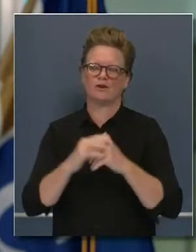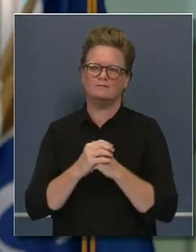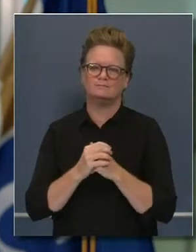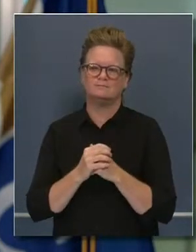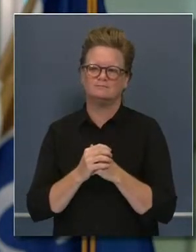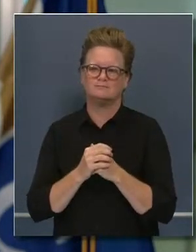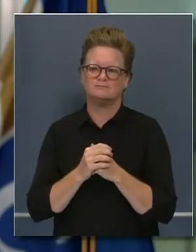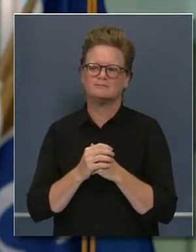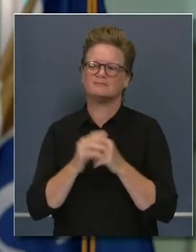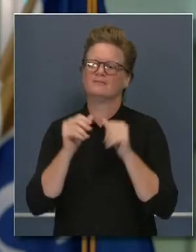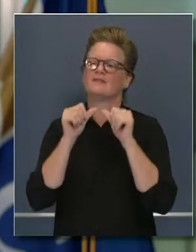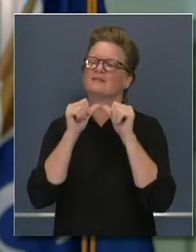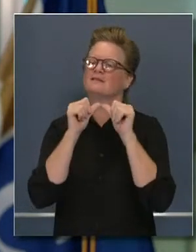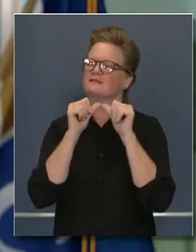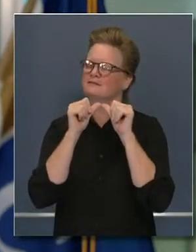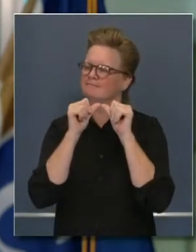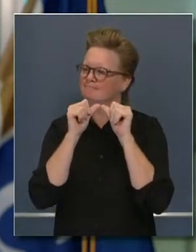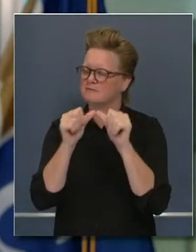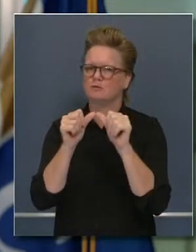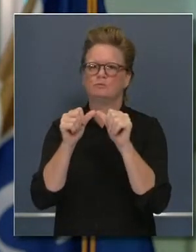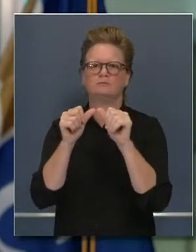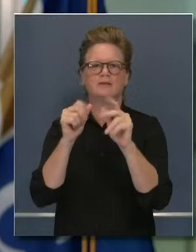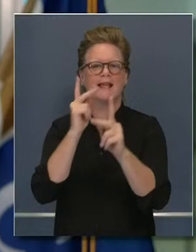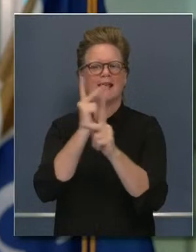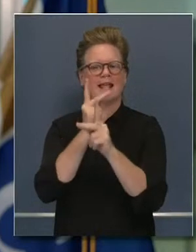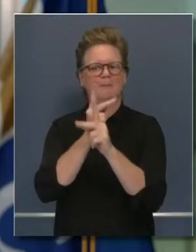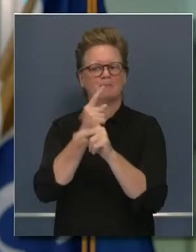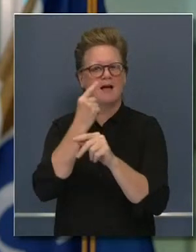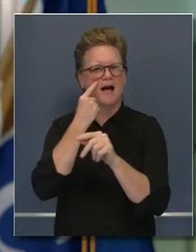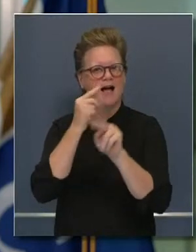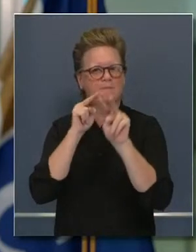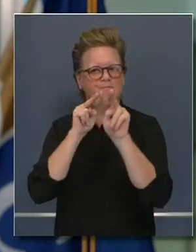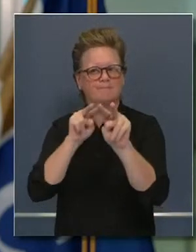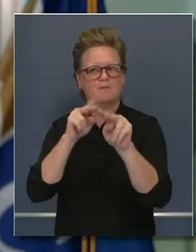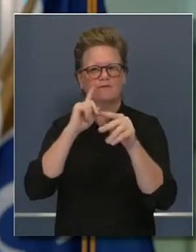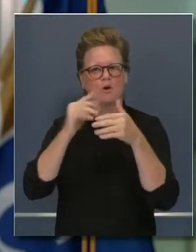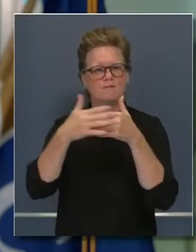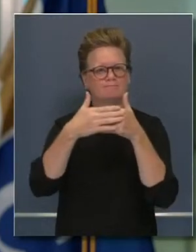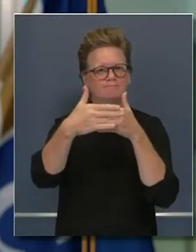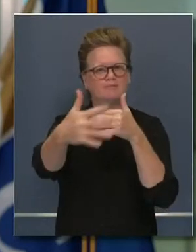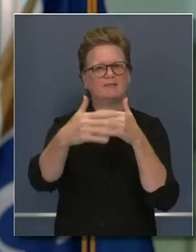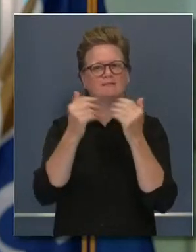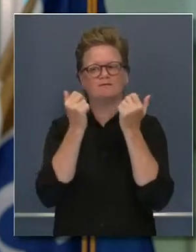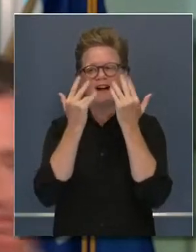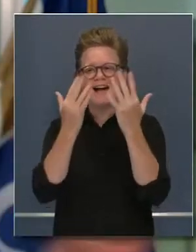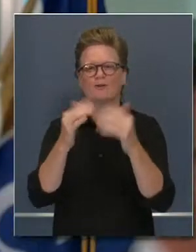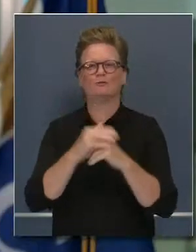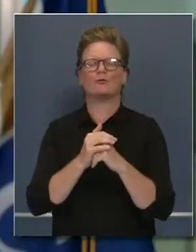continue to be vigilant as we move deeper into this wildfire season. Take care, everybody.